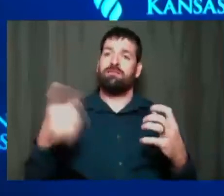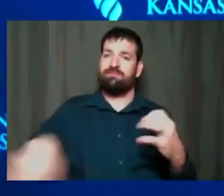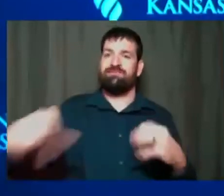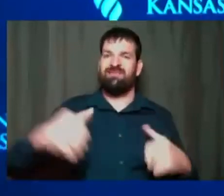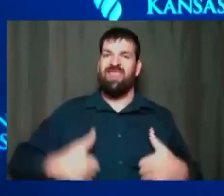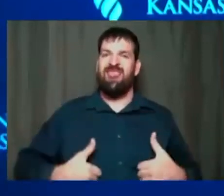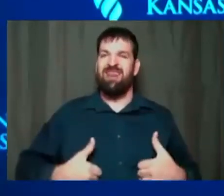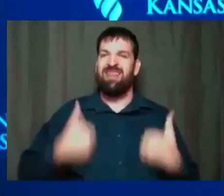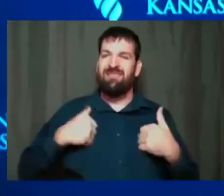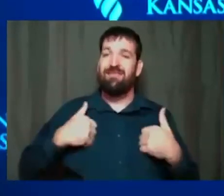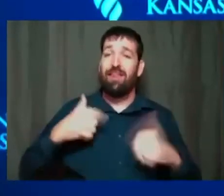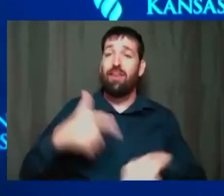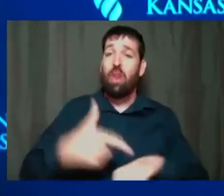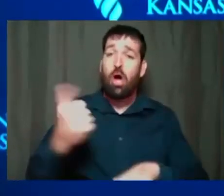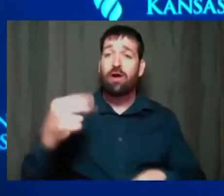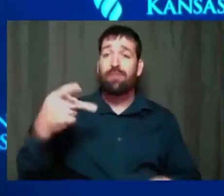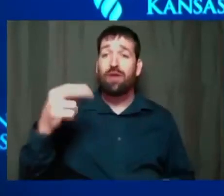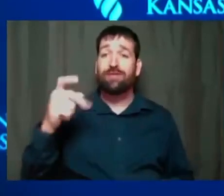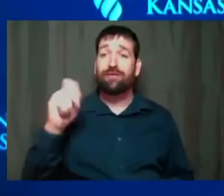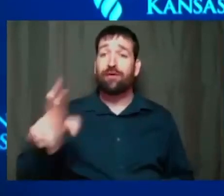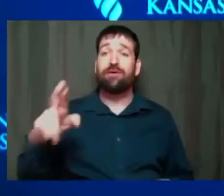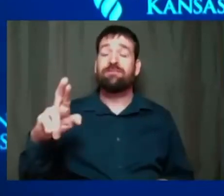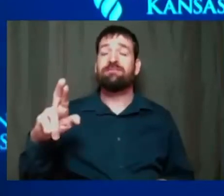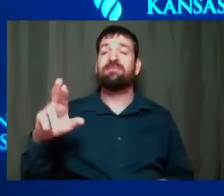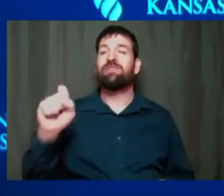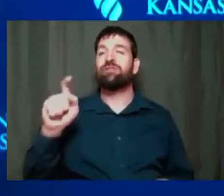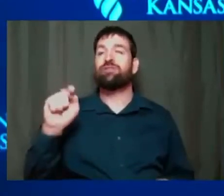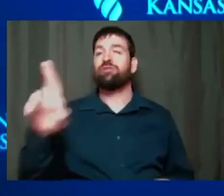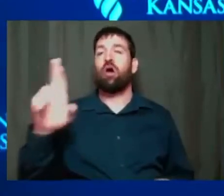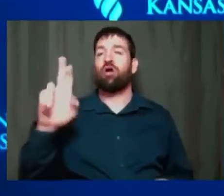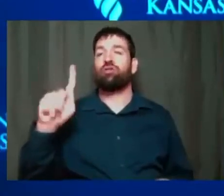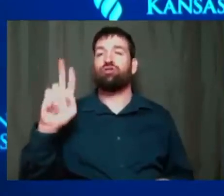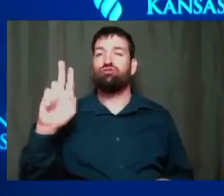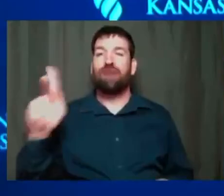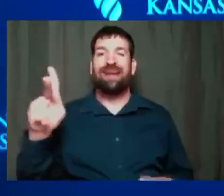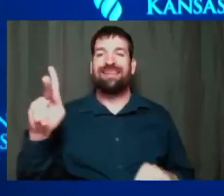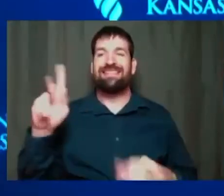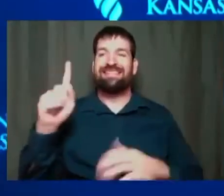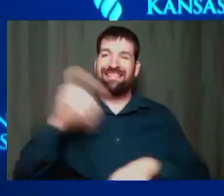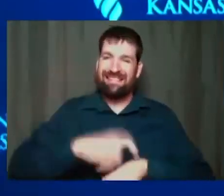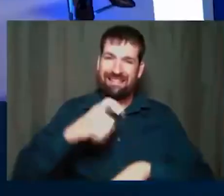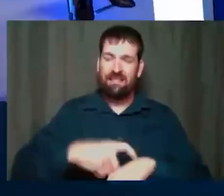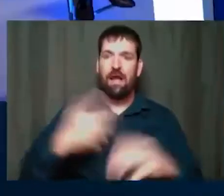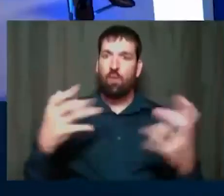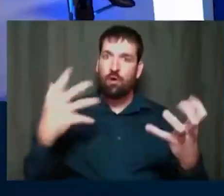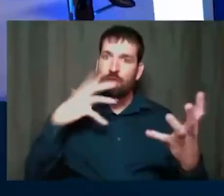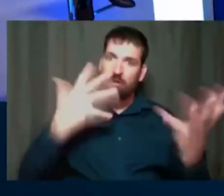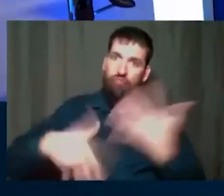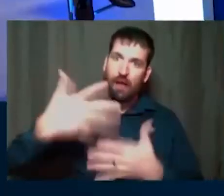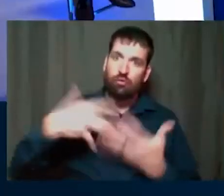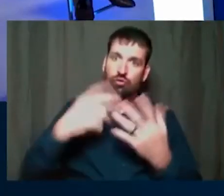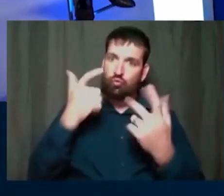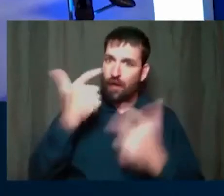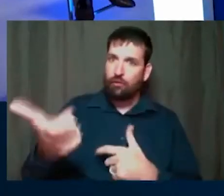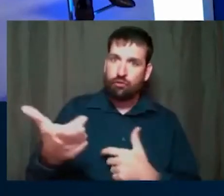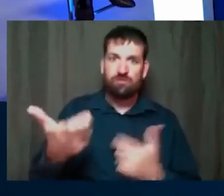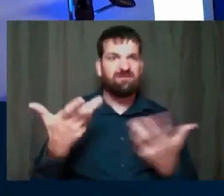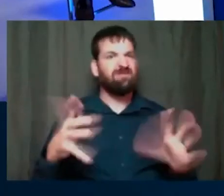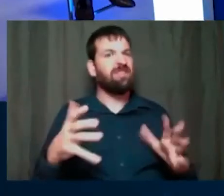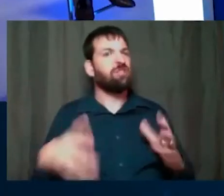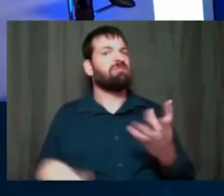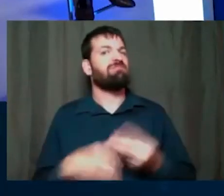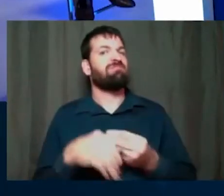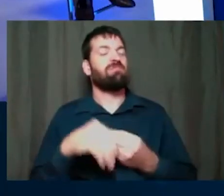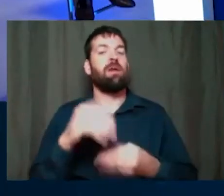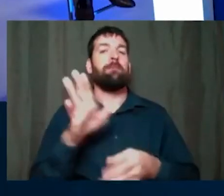prosper. Star Trek Season 4 Discovery dropped. Awesome show. And I want to be around to watch all those shows. Okay, so you've slipped in musical theater with Hamilton,